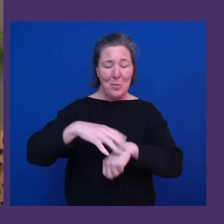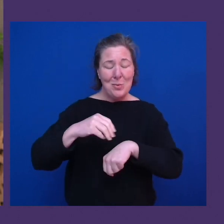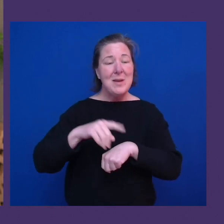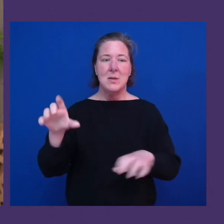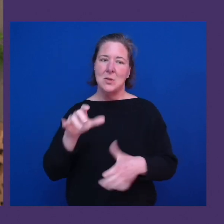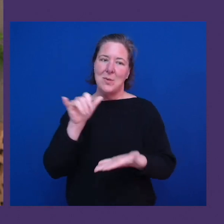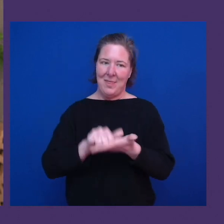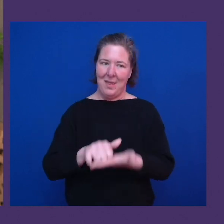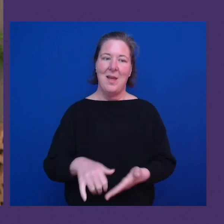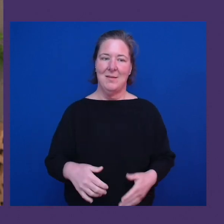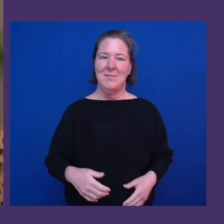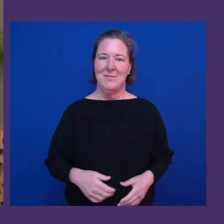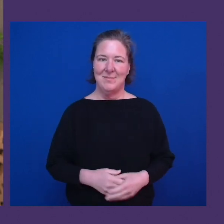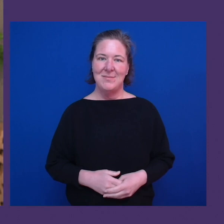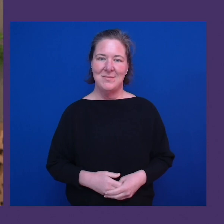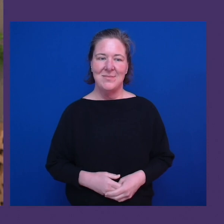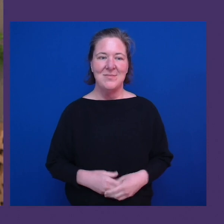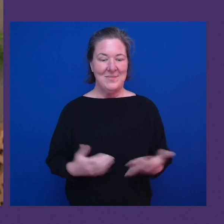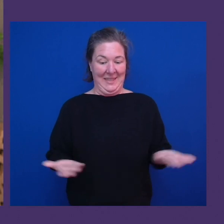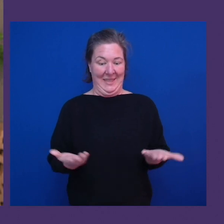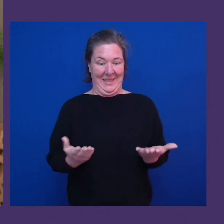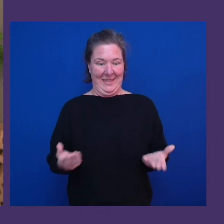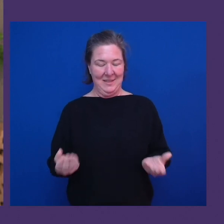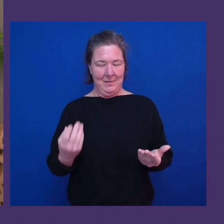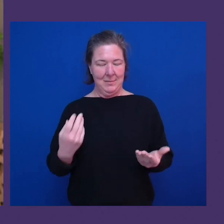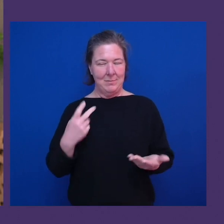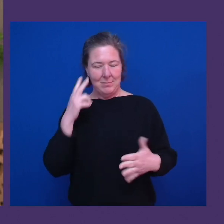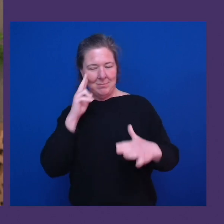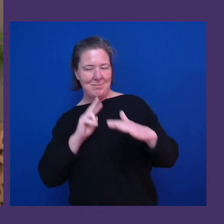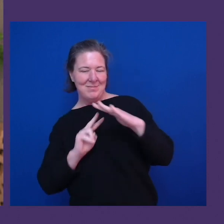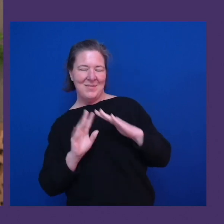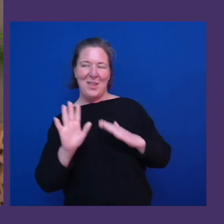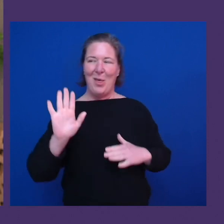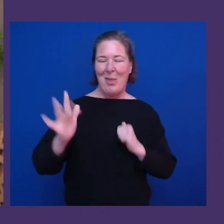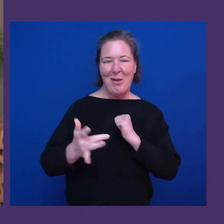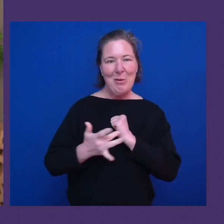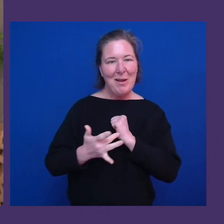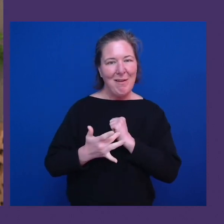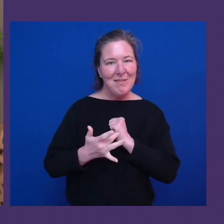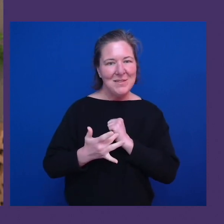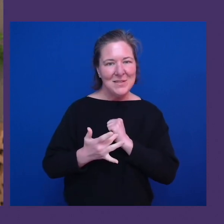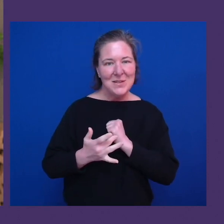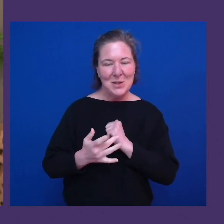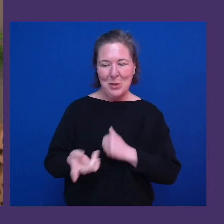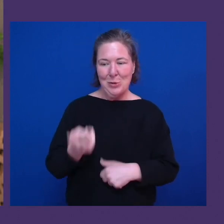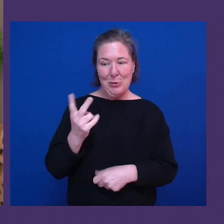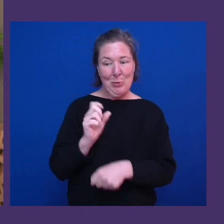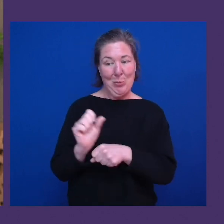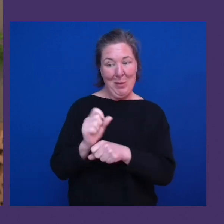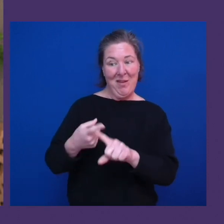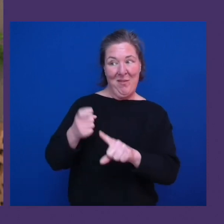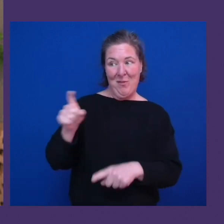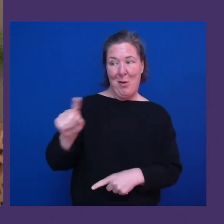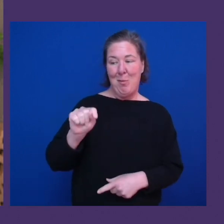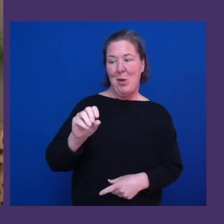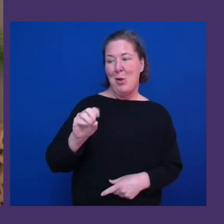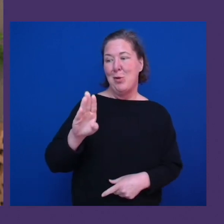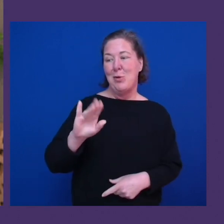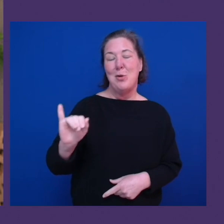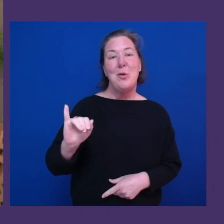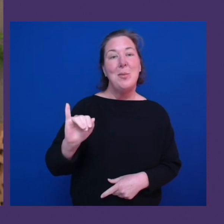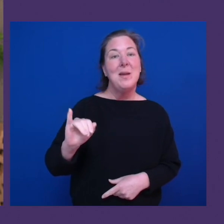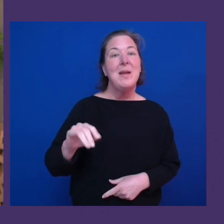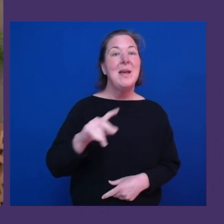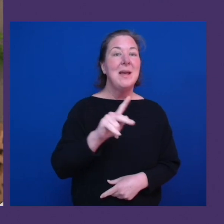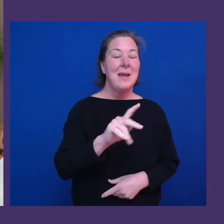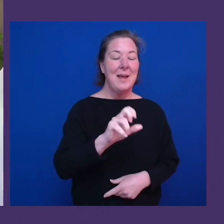that. Here to give us a look at their technology are two employees of Tobii Dynavox, Kenta Ban and